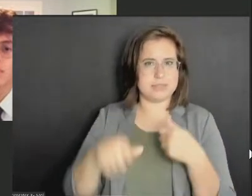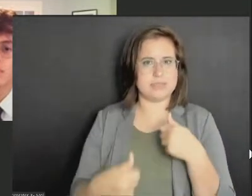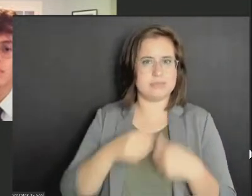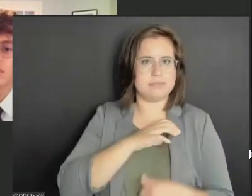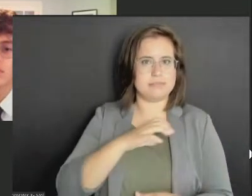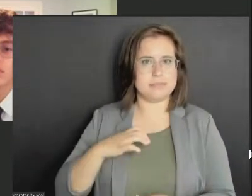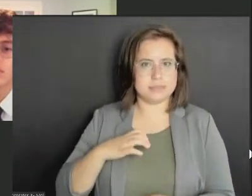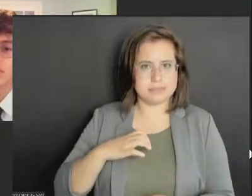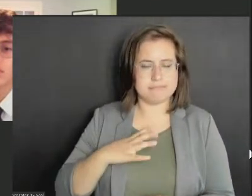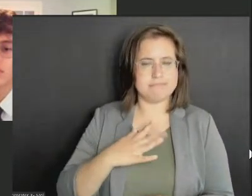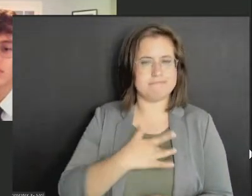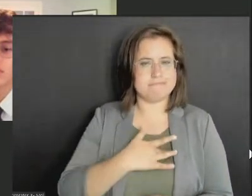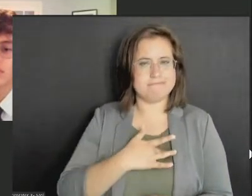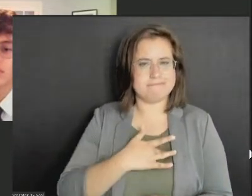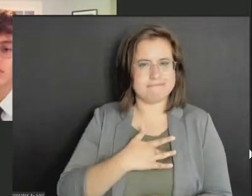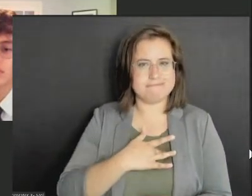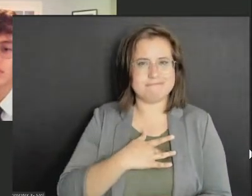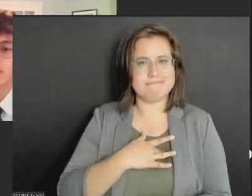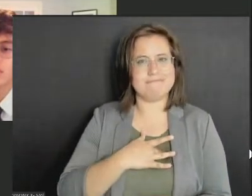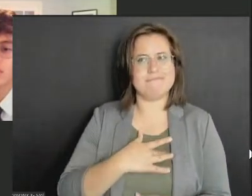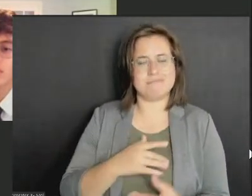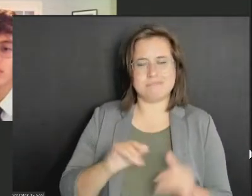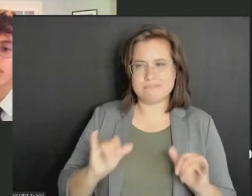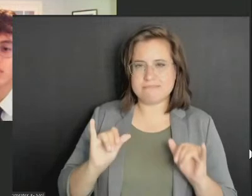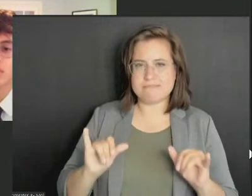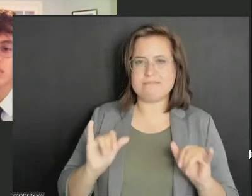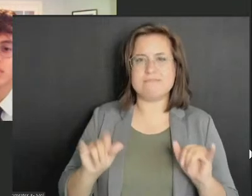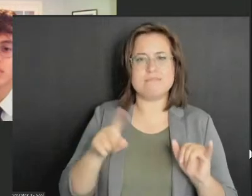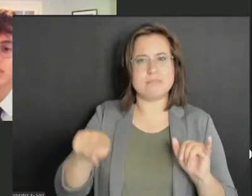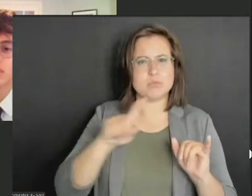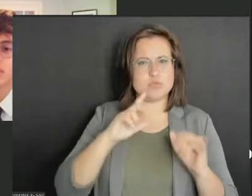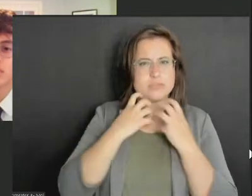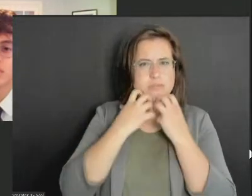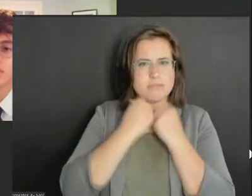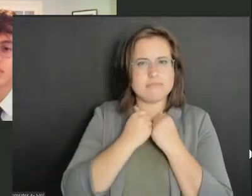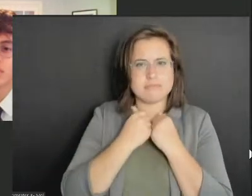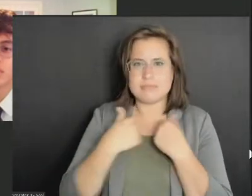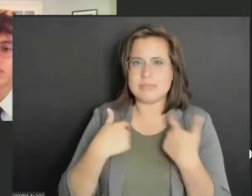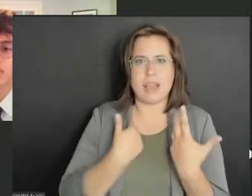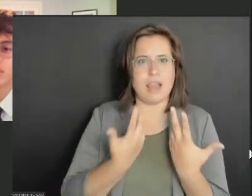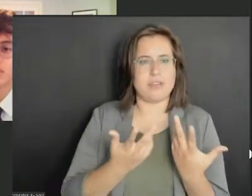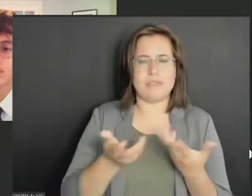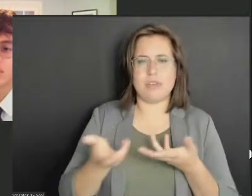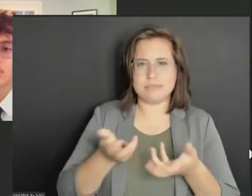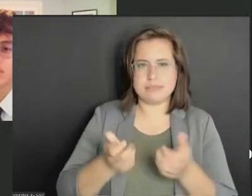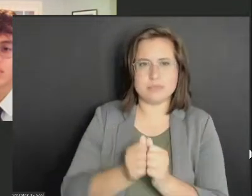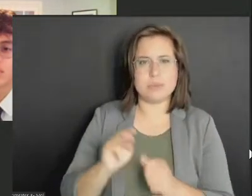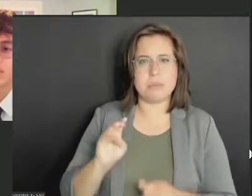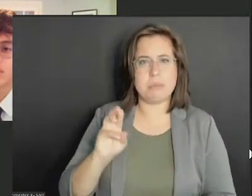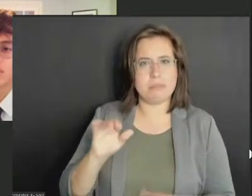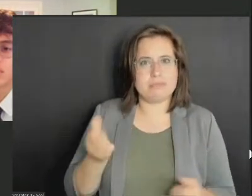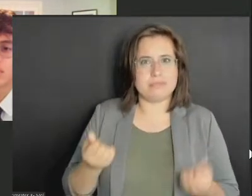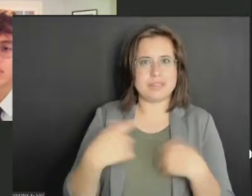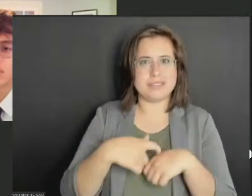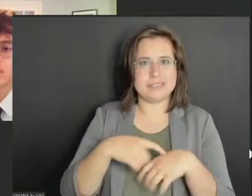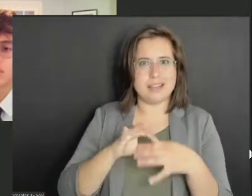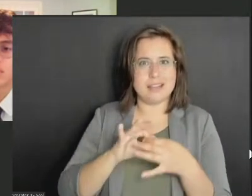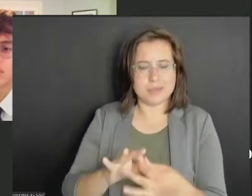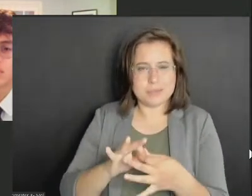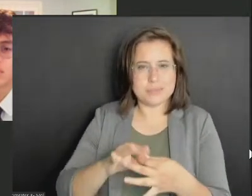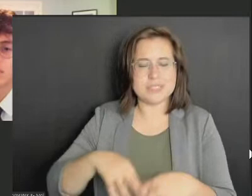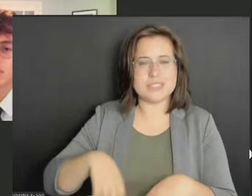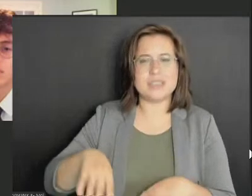heartening to me to hear the level of care. I've spoken to Mary a number of times about OSHA standards